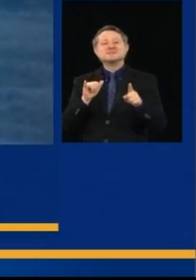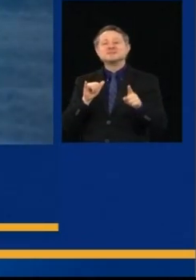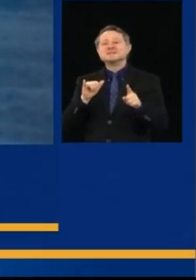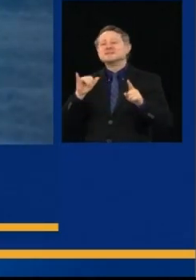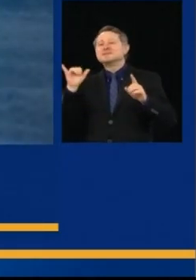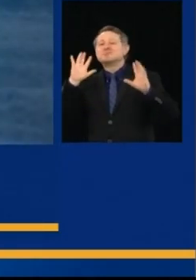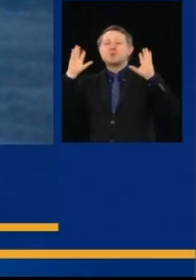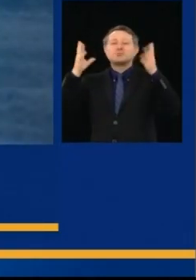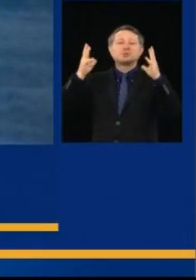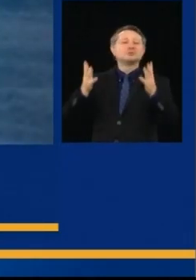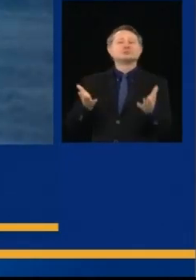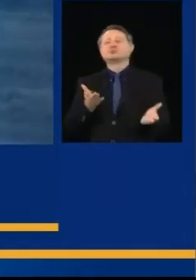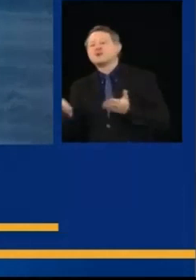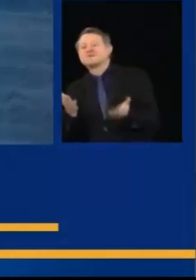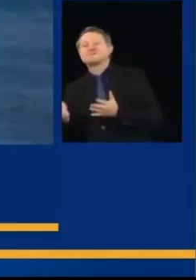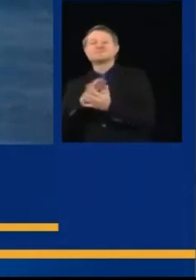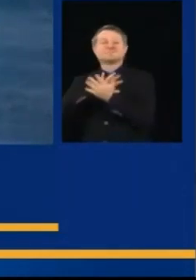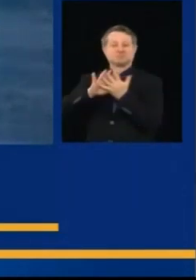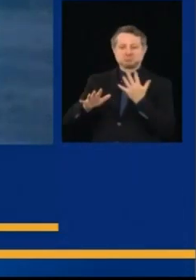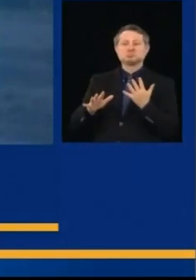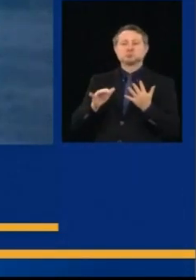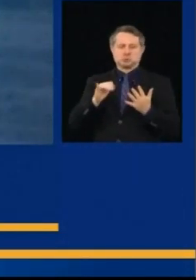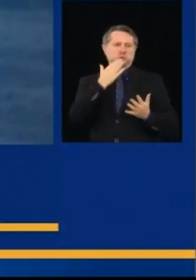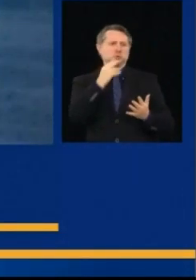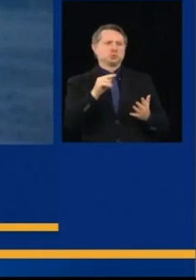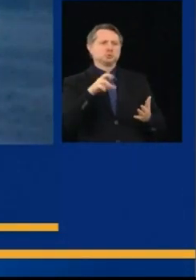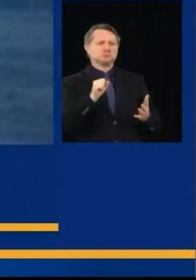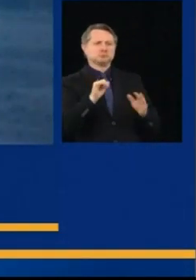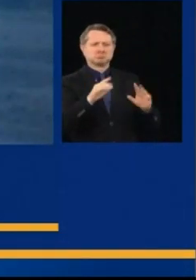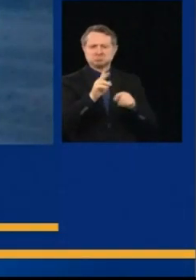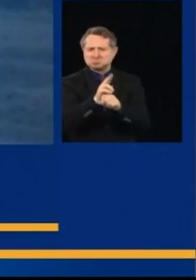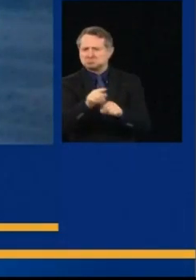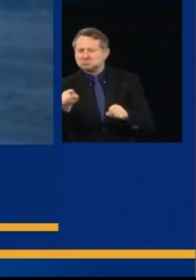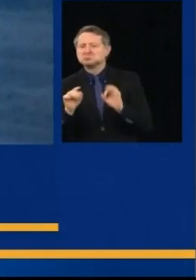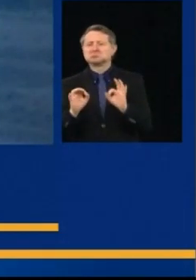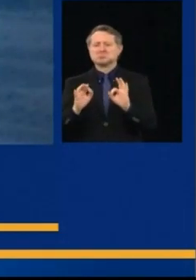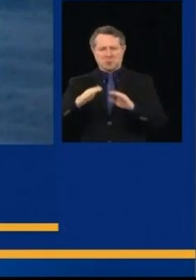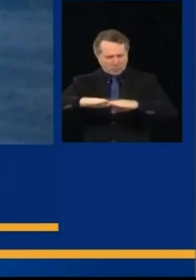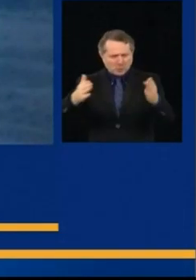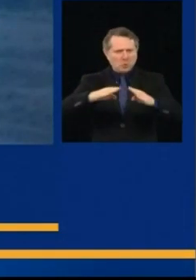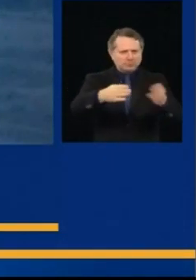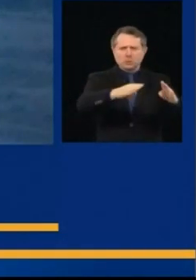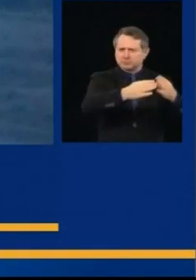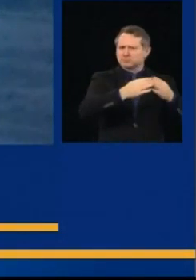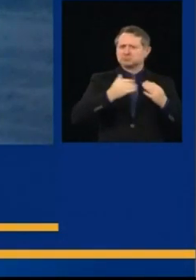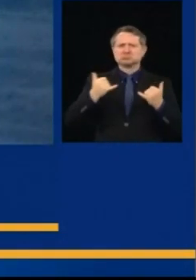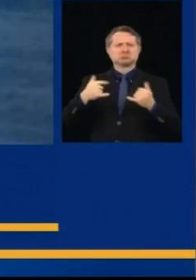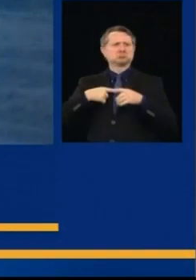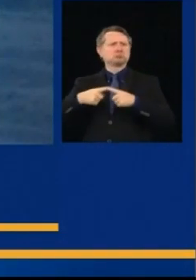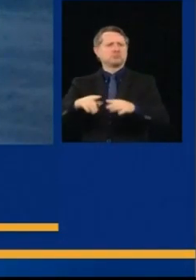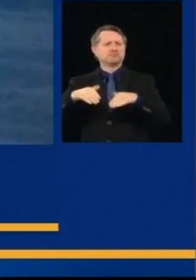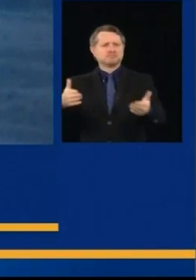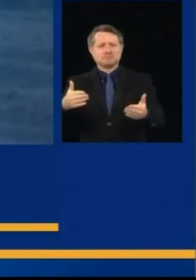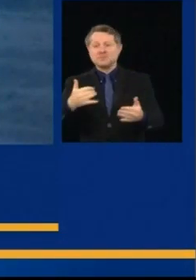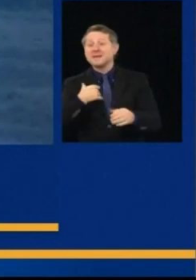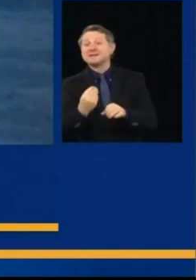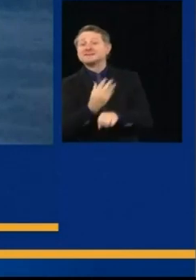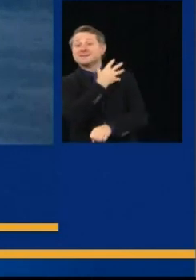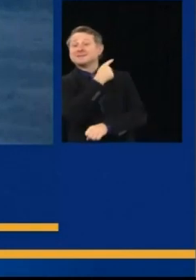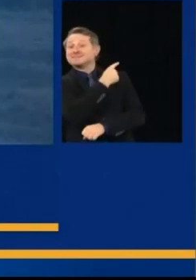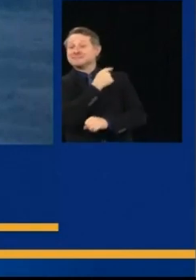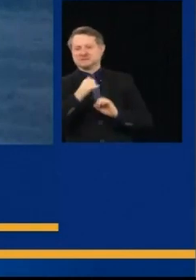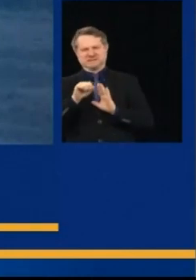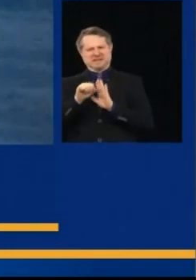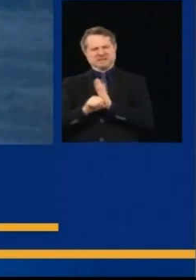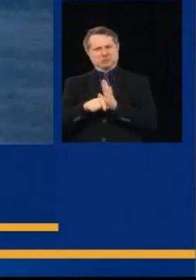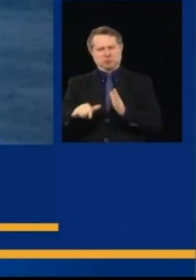of attention on reopening now, and we're doing something in this state that no other state is doing. We are doing the